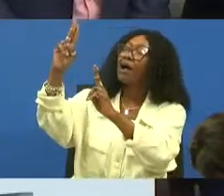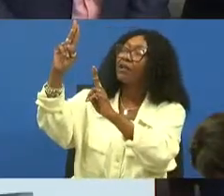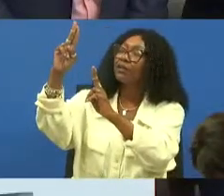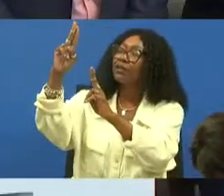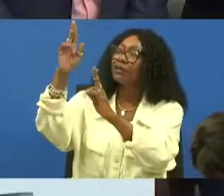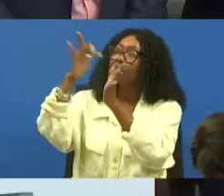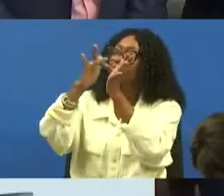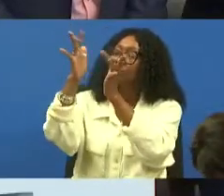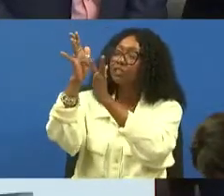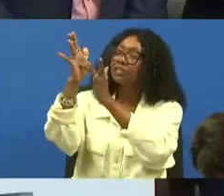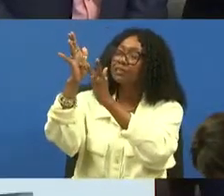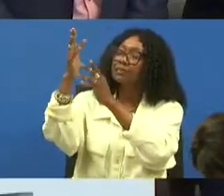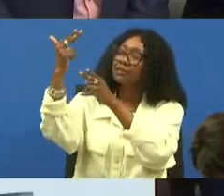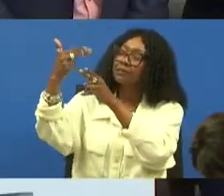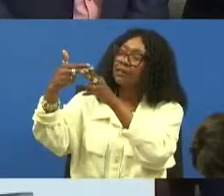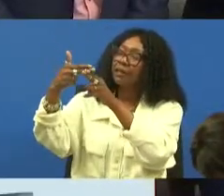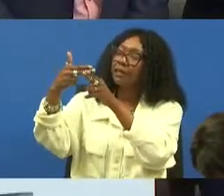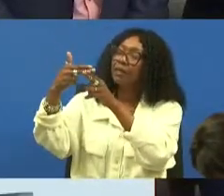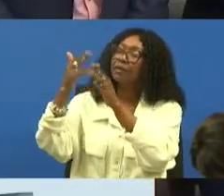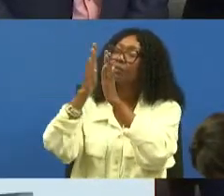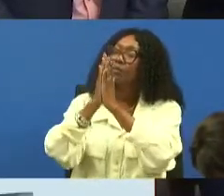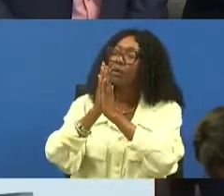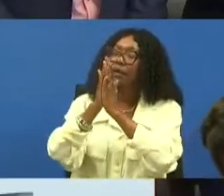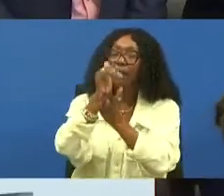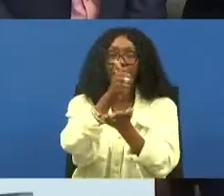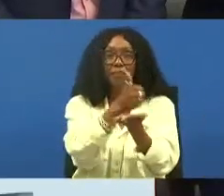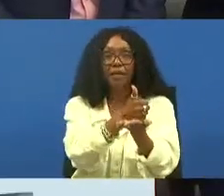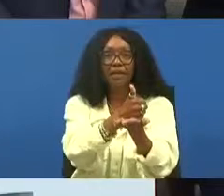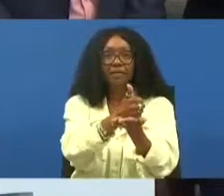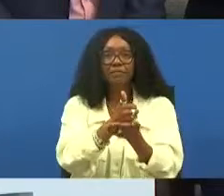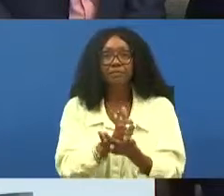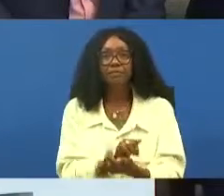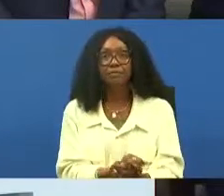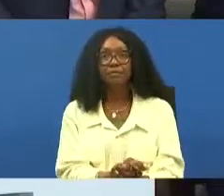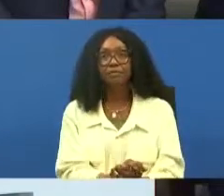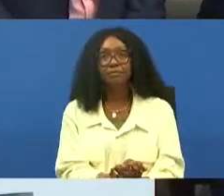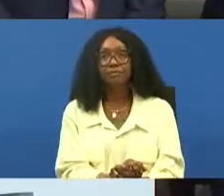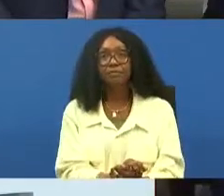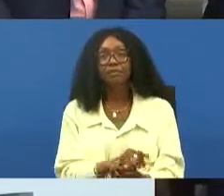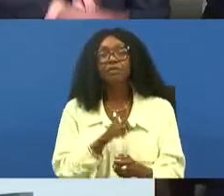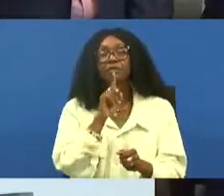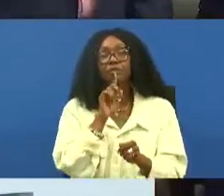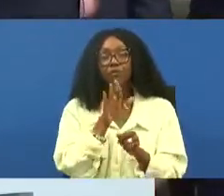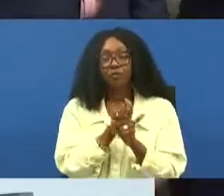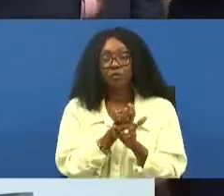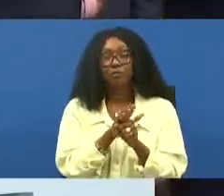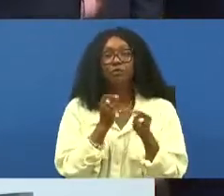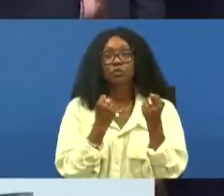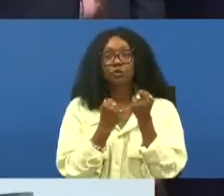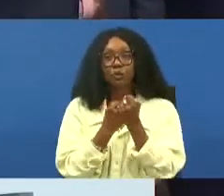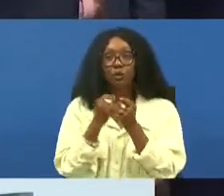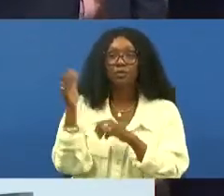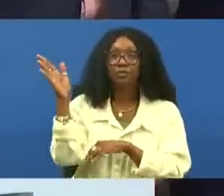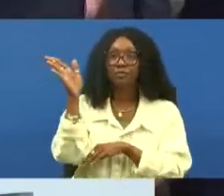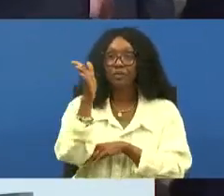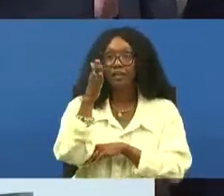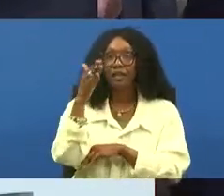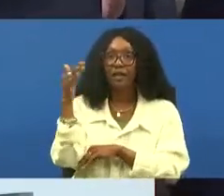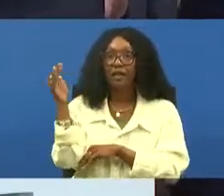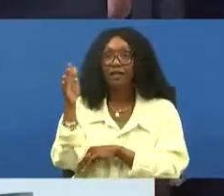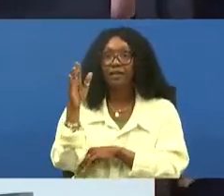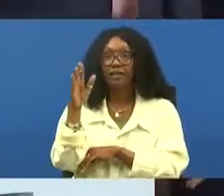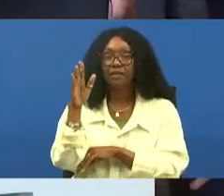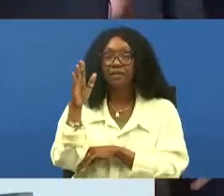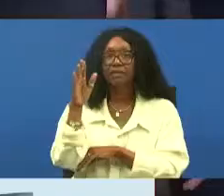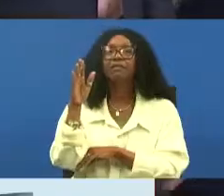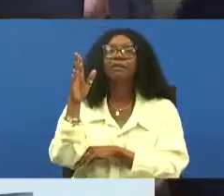praise. For it is in Jesus Christ's name that we pray. Amen. I pledge of allegiance to the flag of the